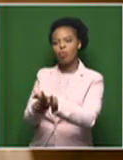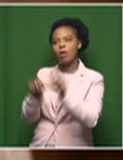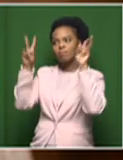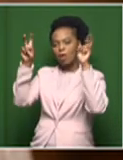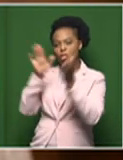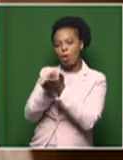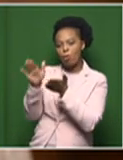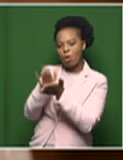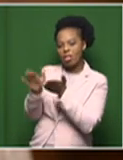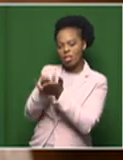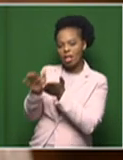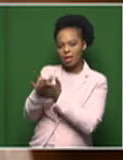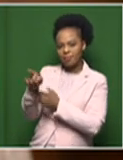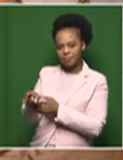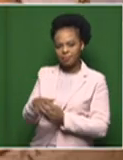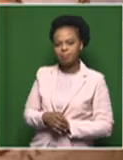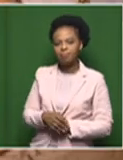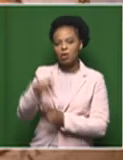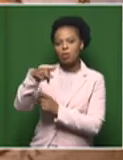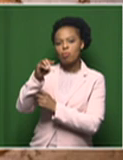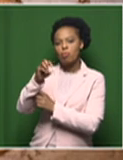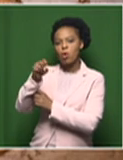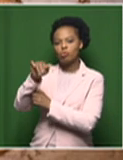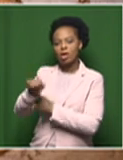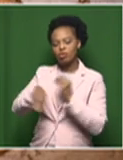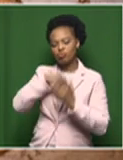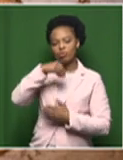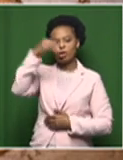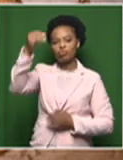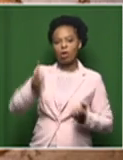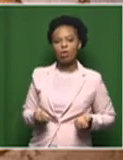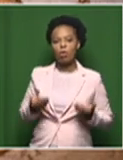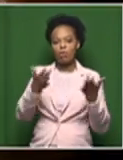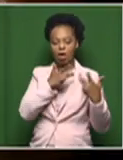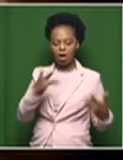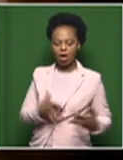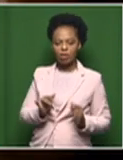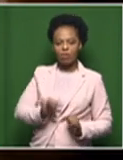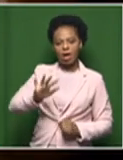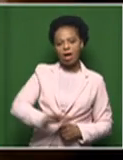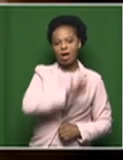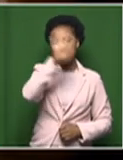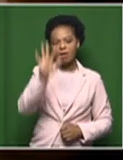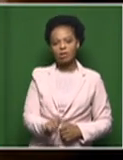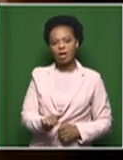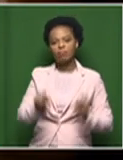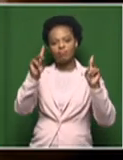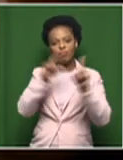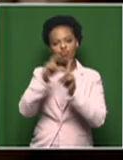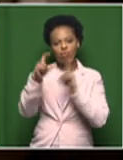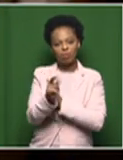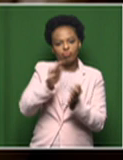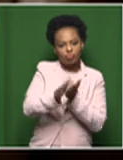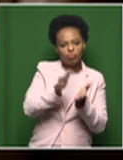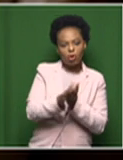ILOBOLA. Phoswa pays homage to the spiritual offering at the heart of the ancient African custom of ILOBOLA, or